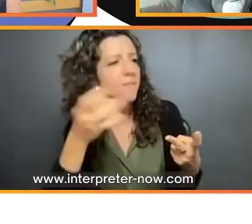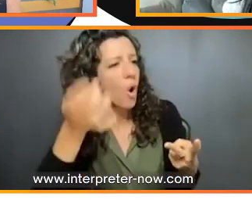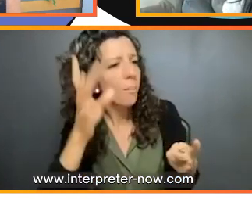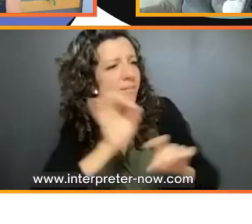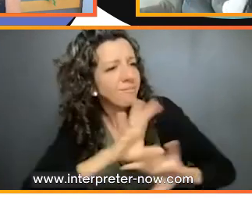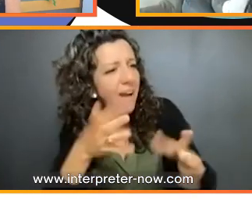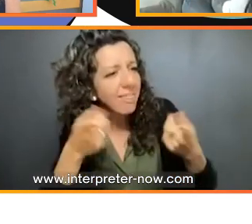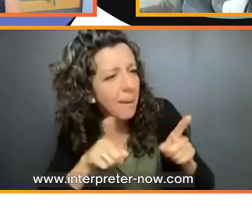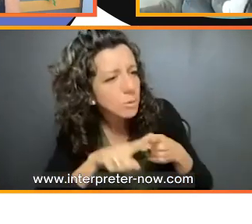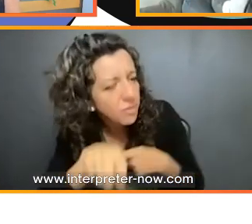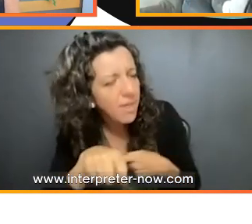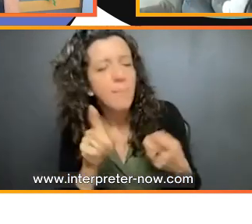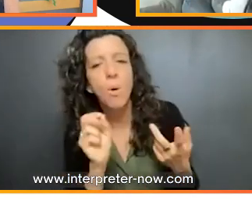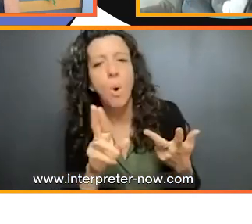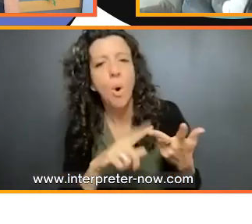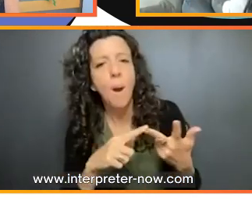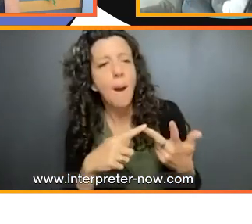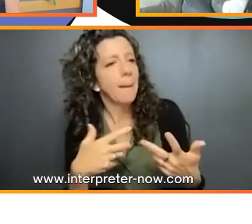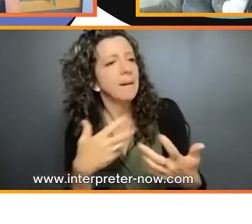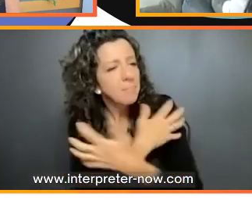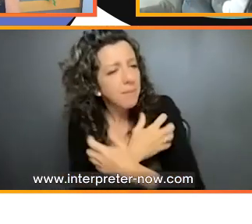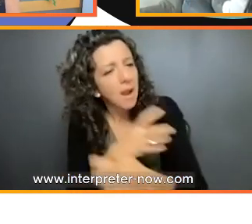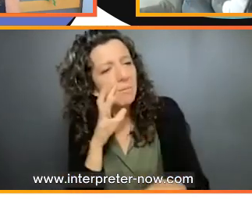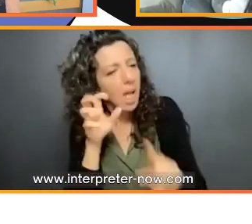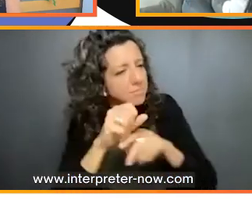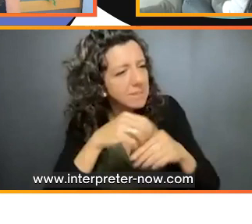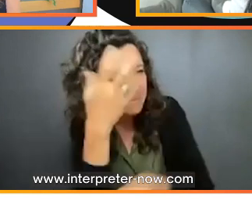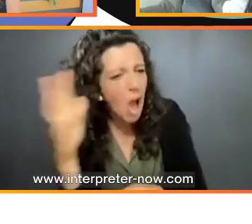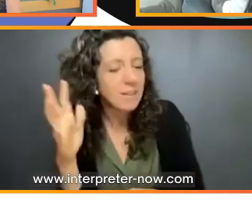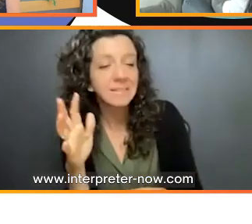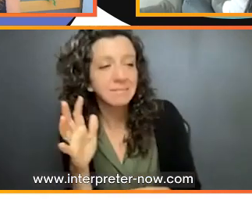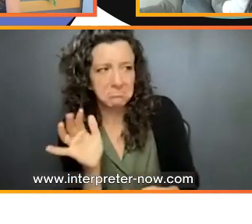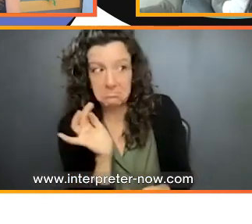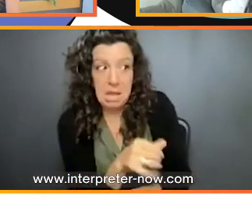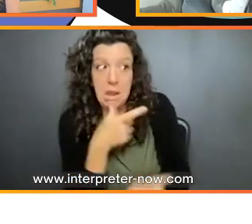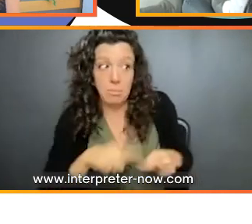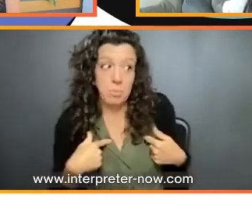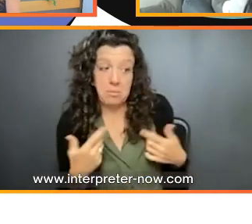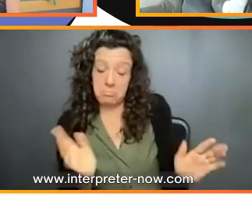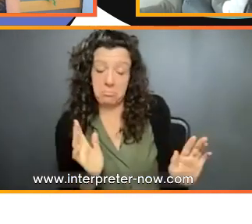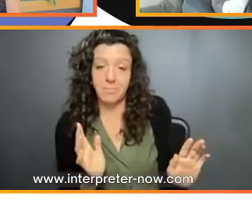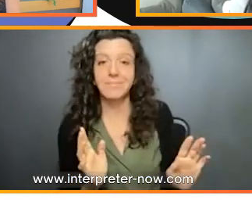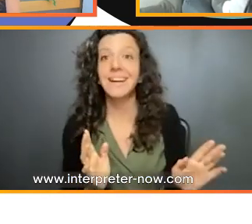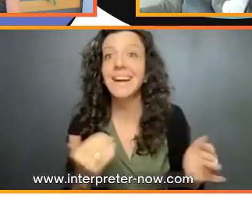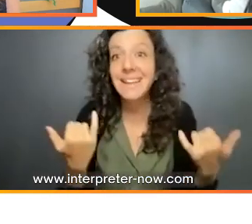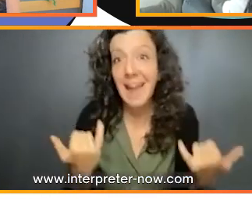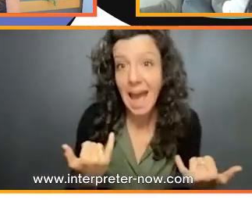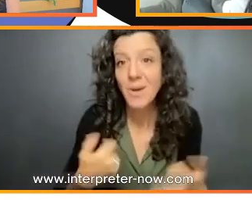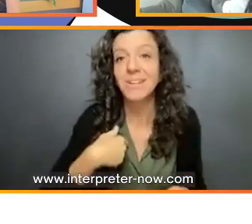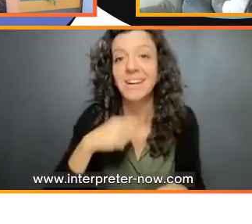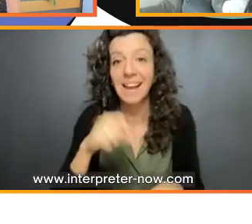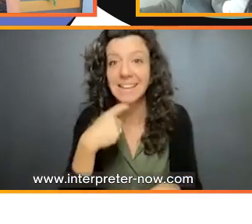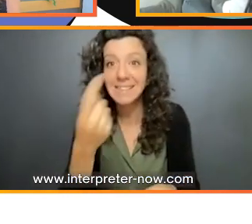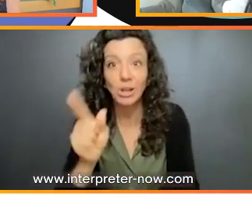25 years later is, wow, I experienced a lot of trauma growing up. My experiences with